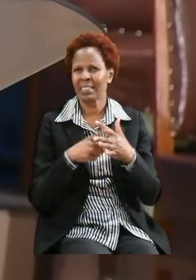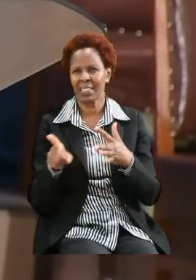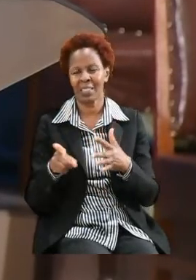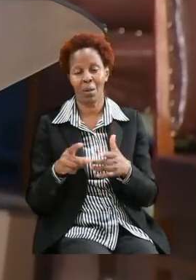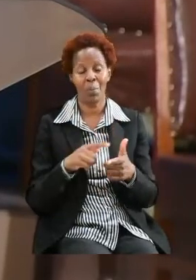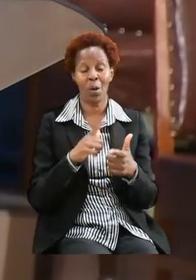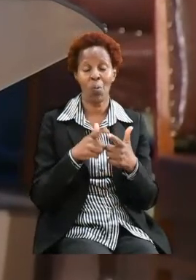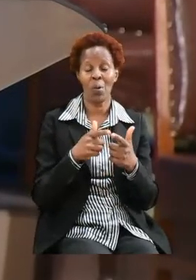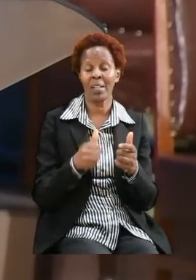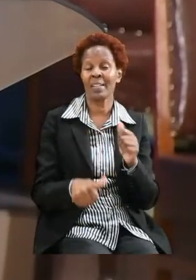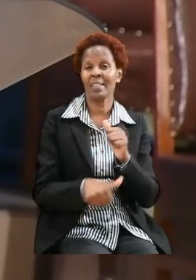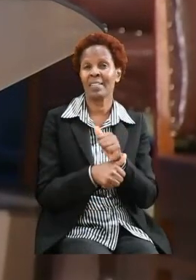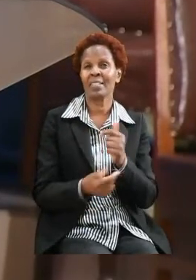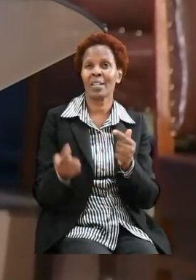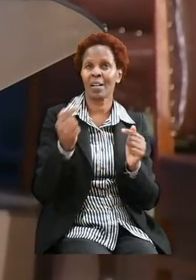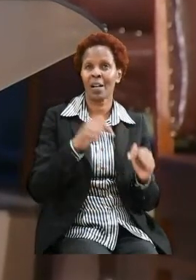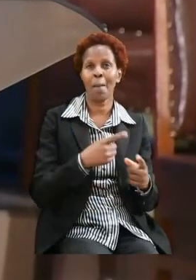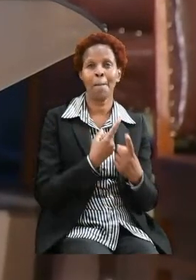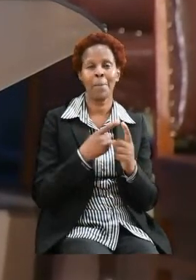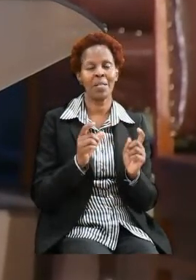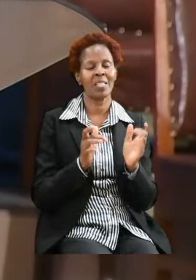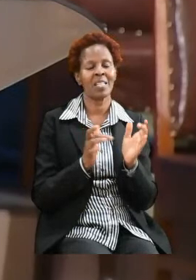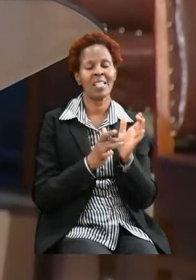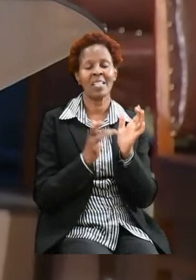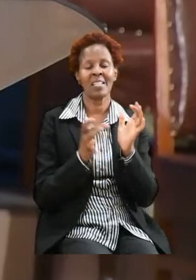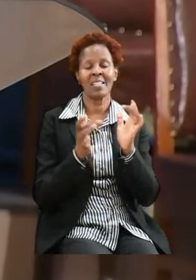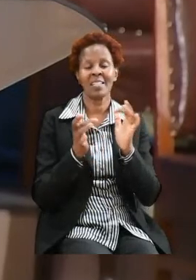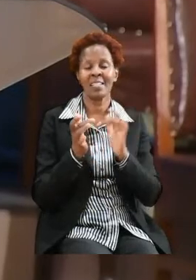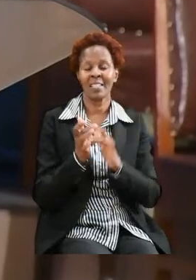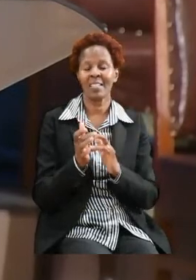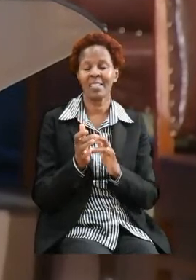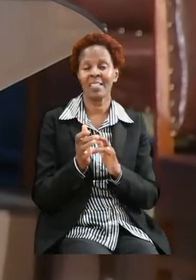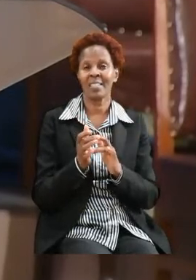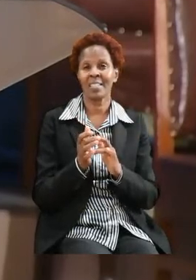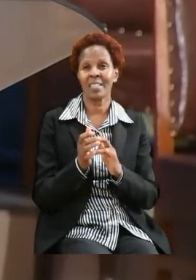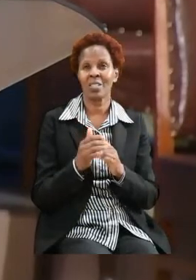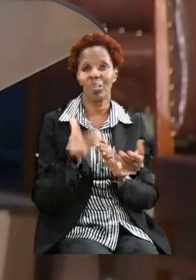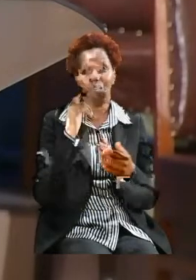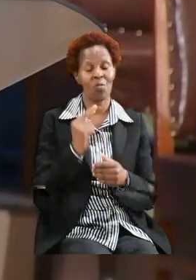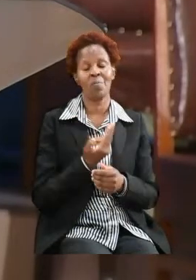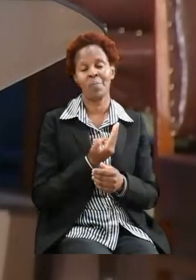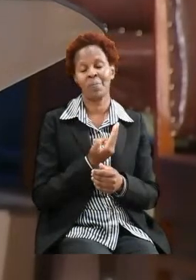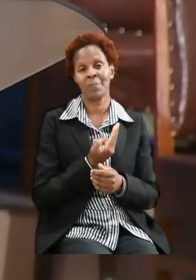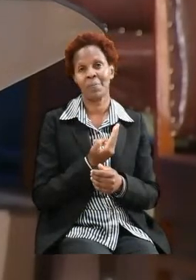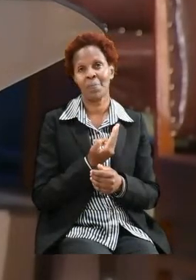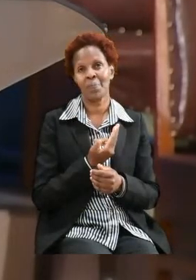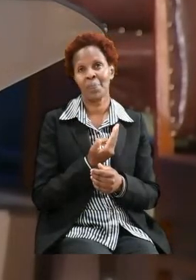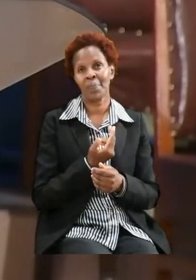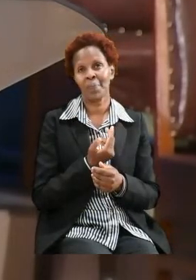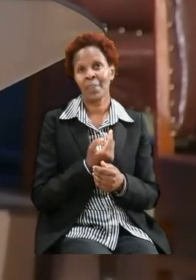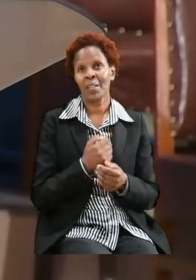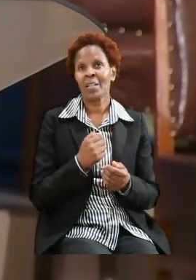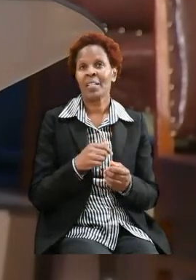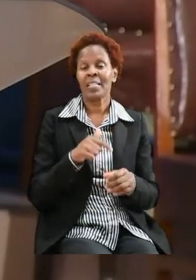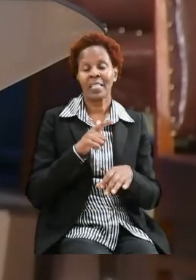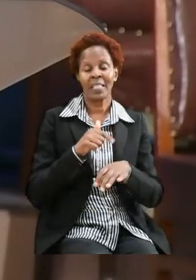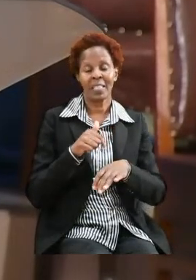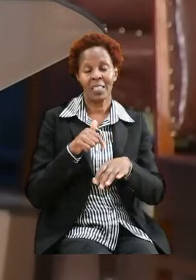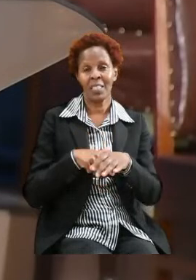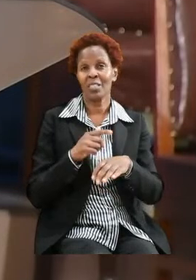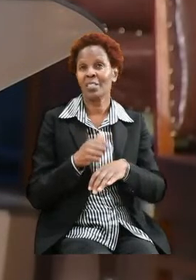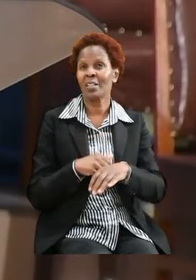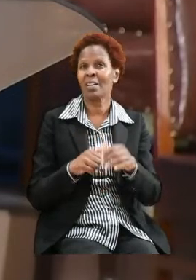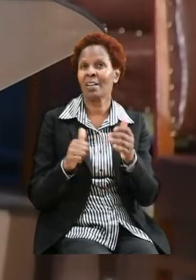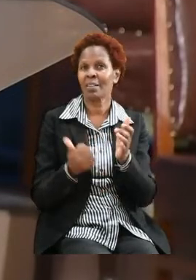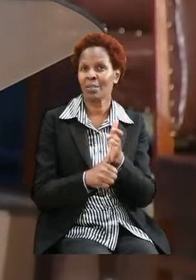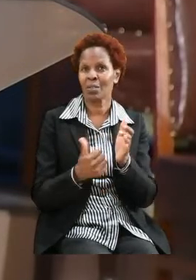entrusted for sheep, but Jesus will always be there for us. During our troubles, Jesus will never